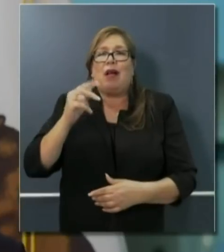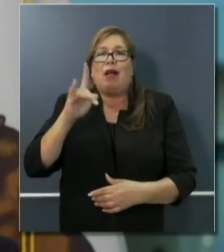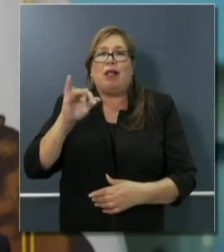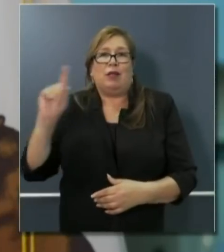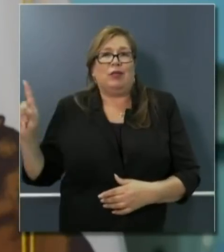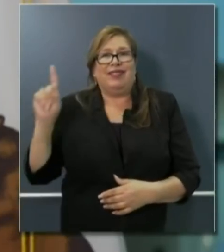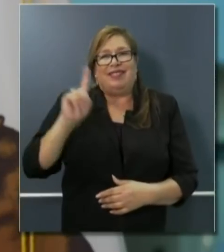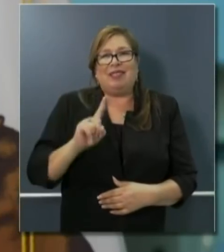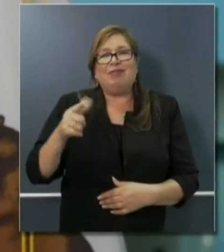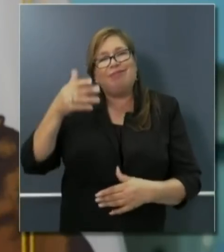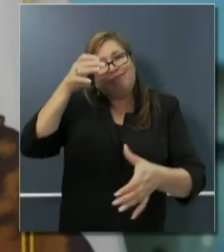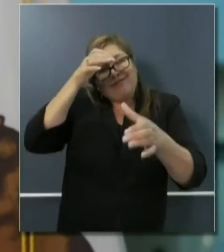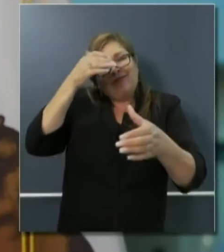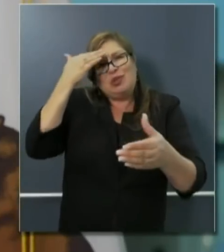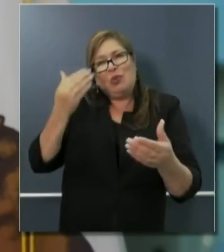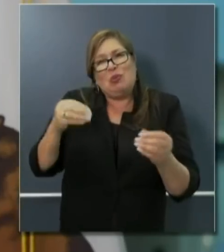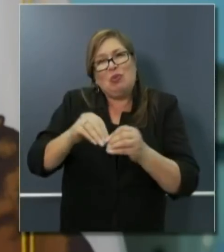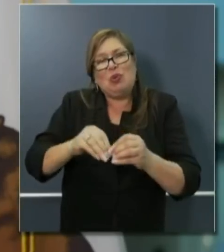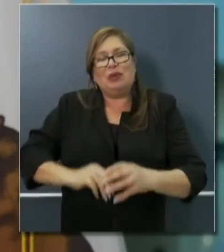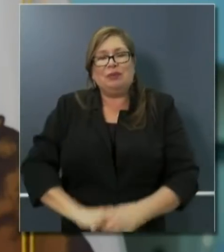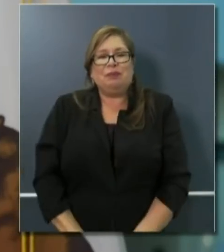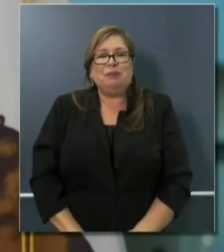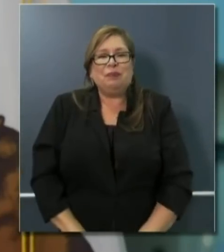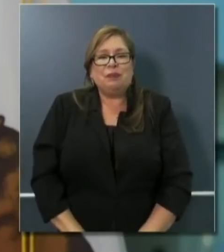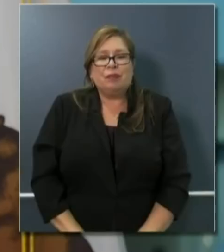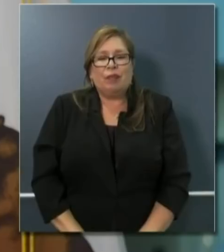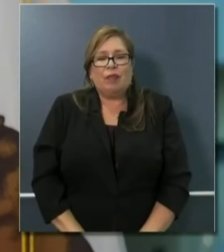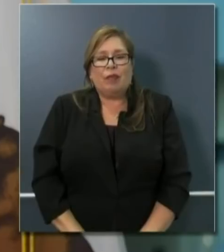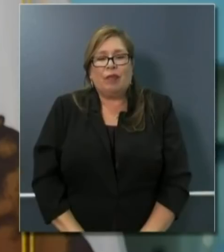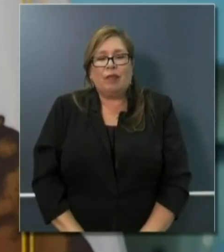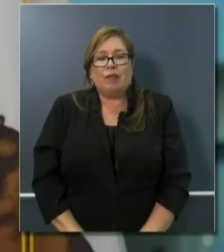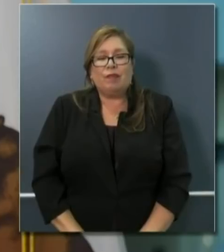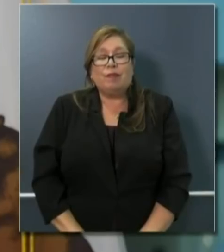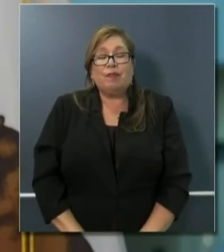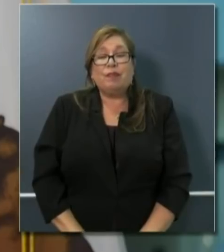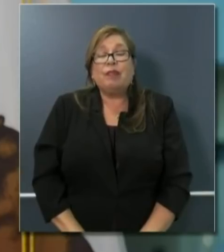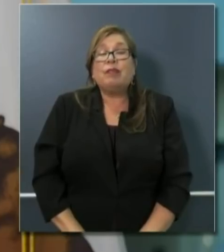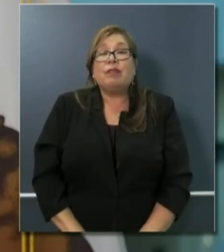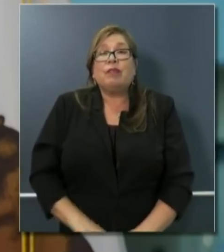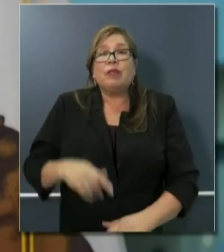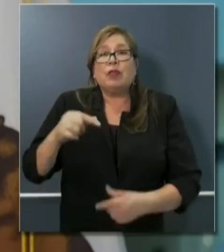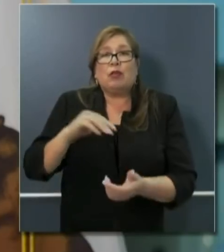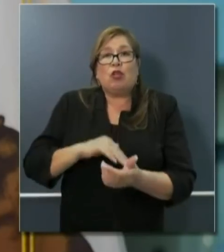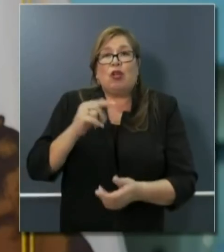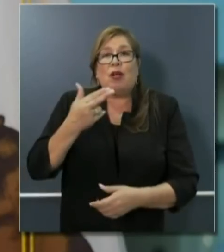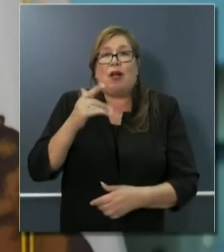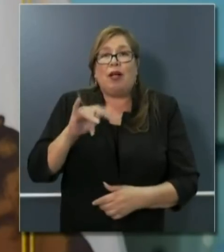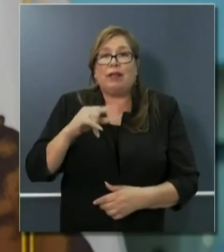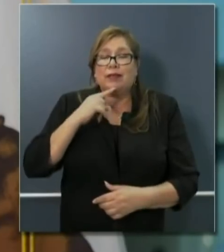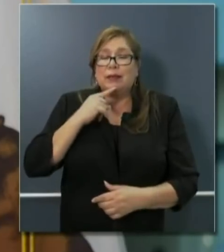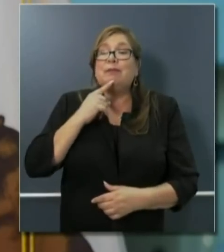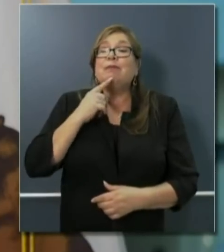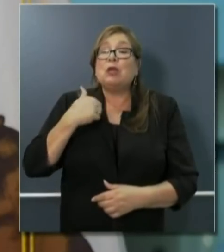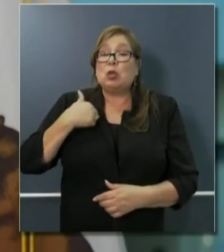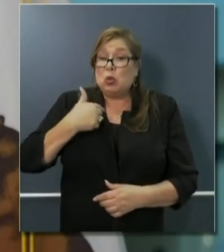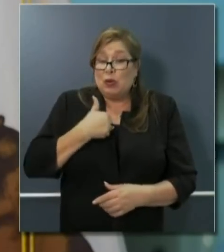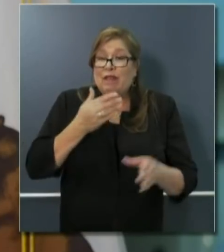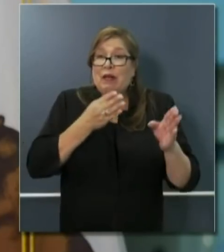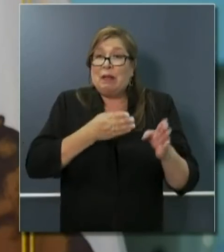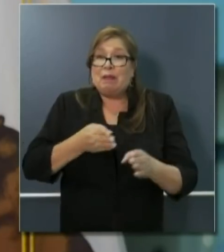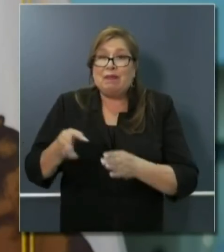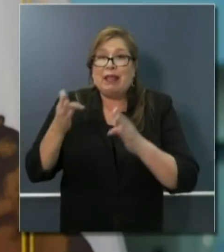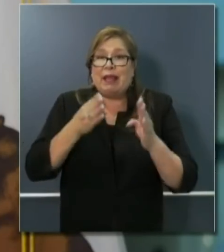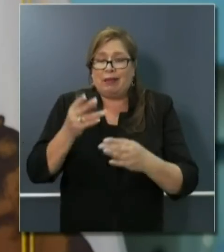So again, thank you for the question. We know that we have planned our phase 1 surge capacity at